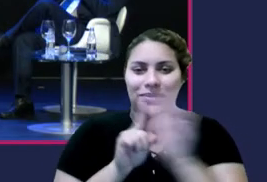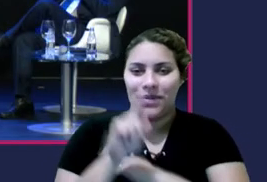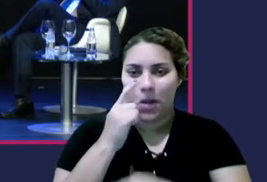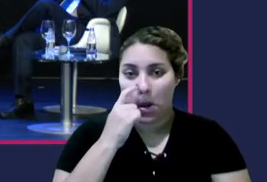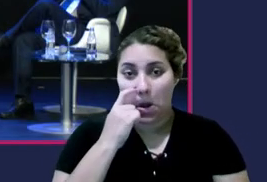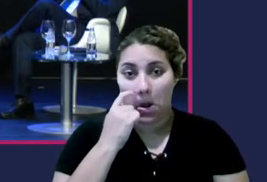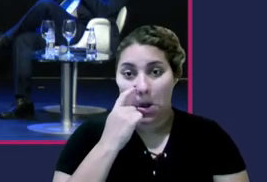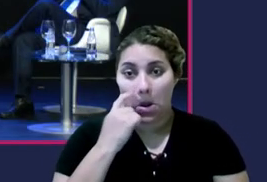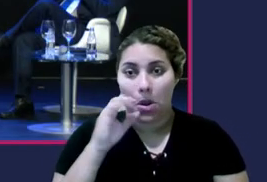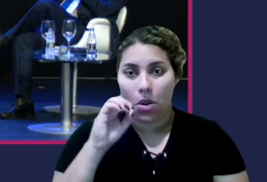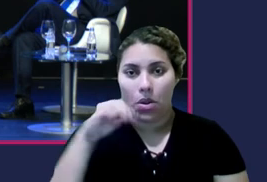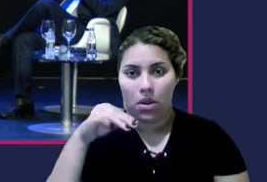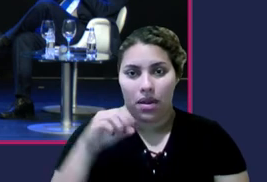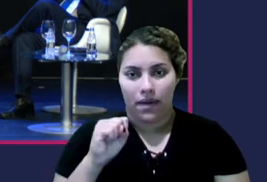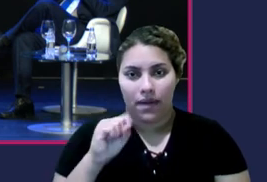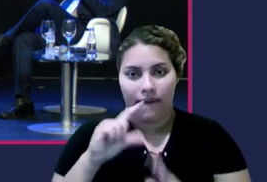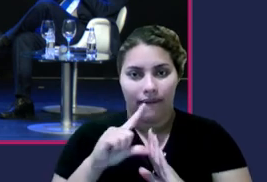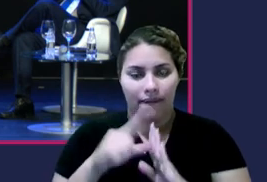on.